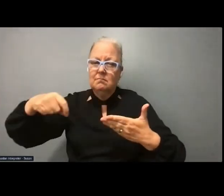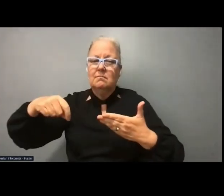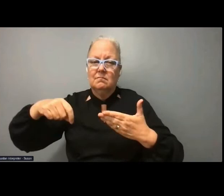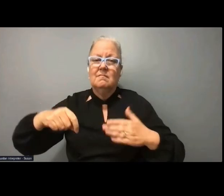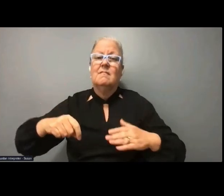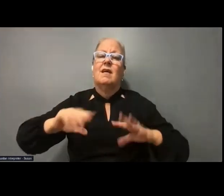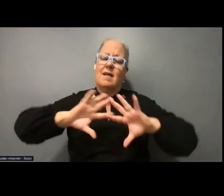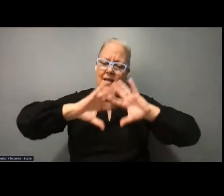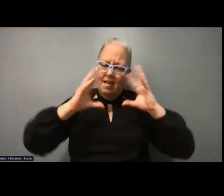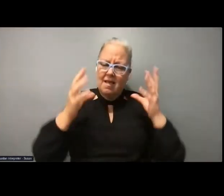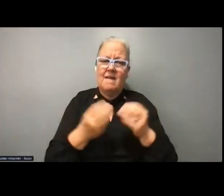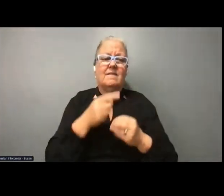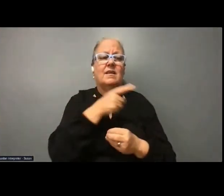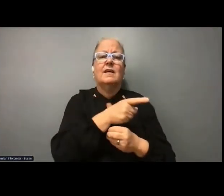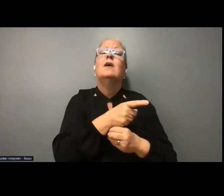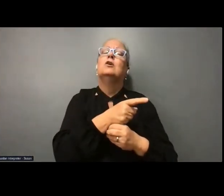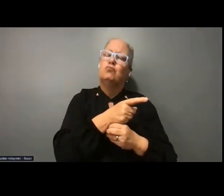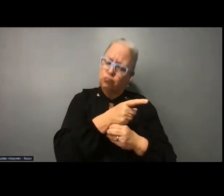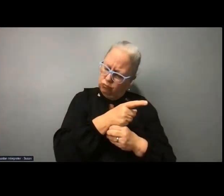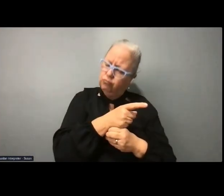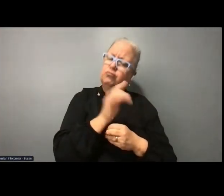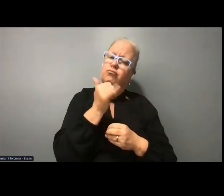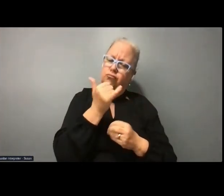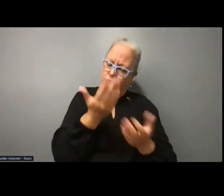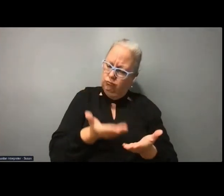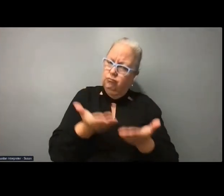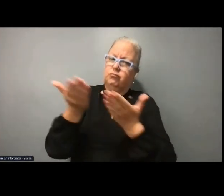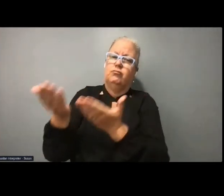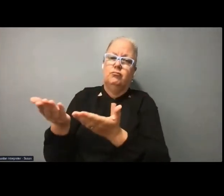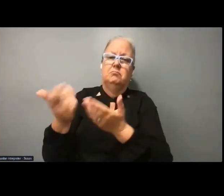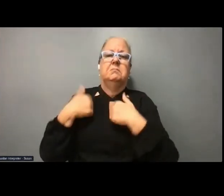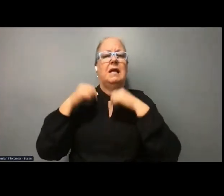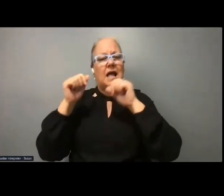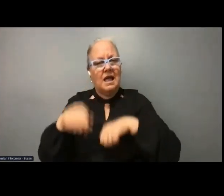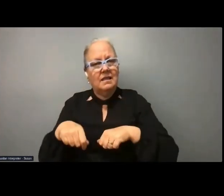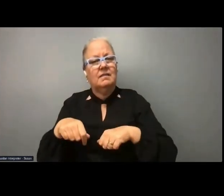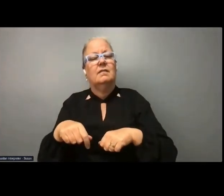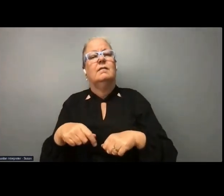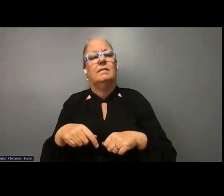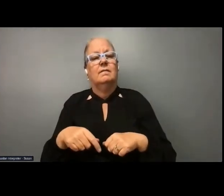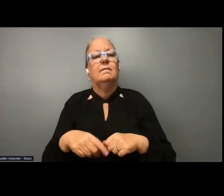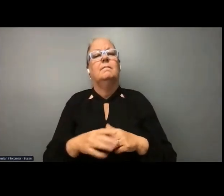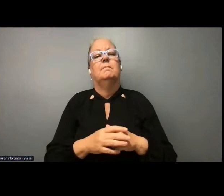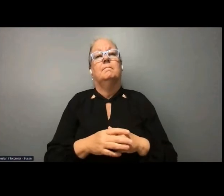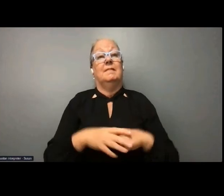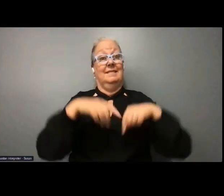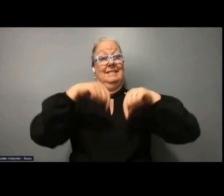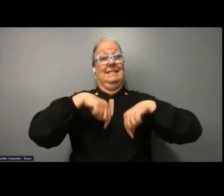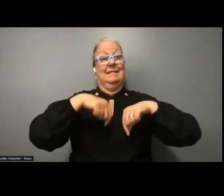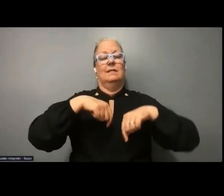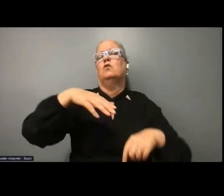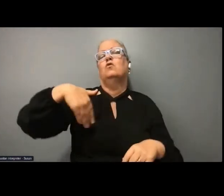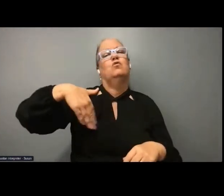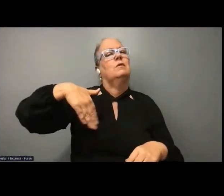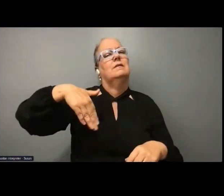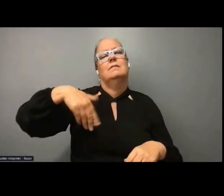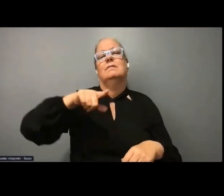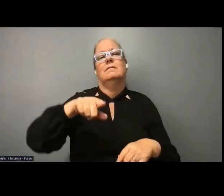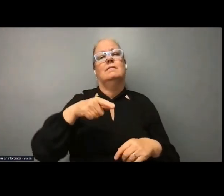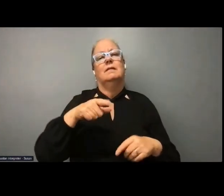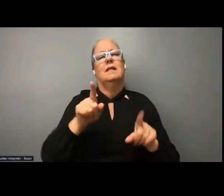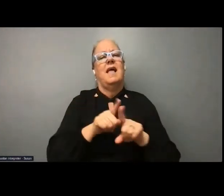we have, but a separate one for this one, no. We have not made a separate one for